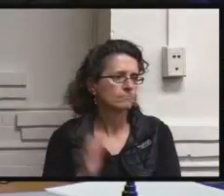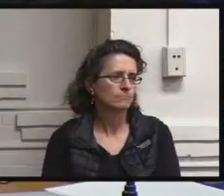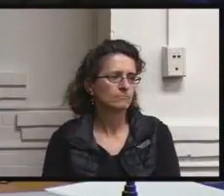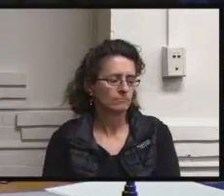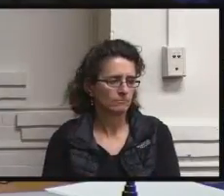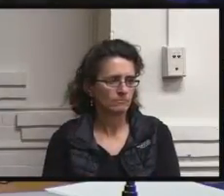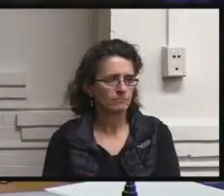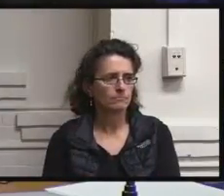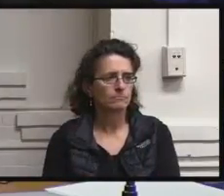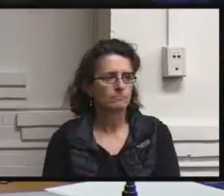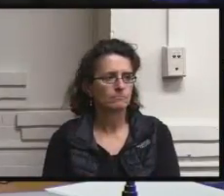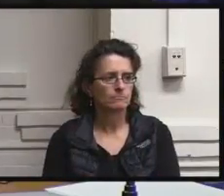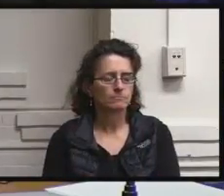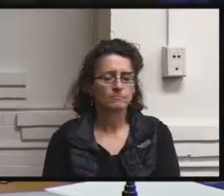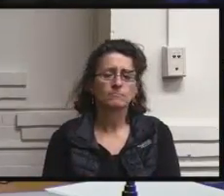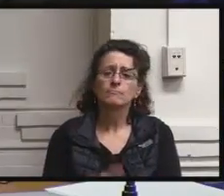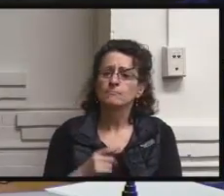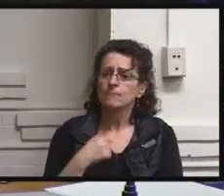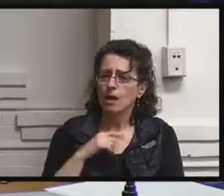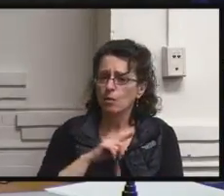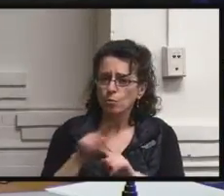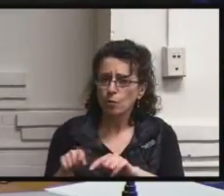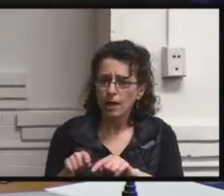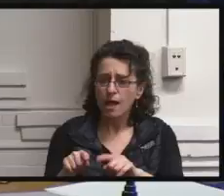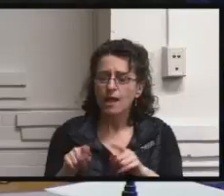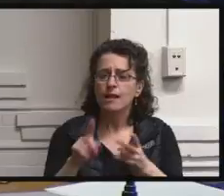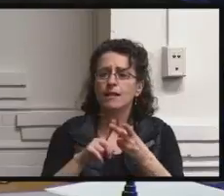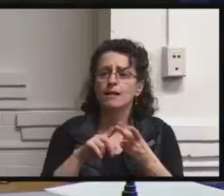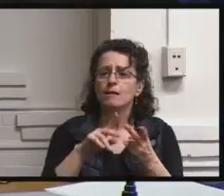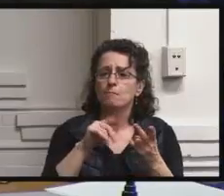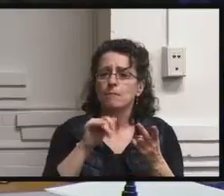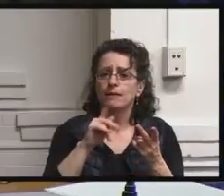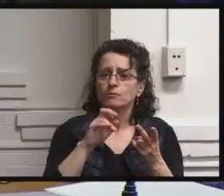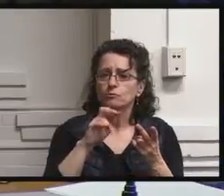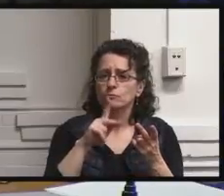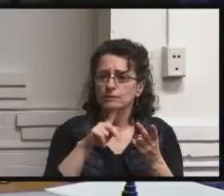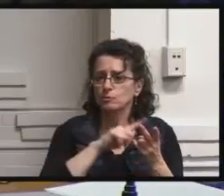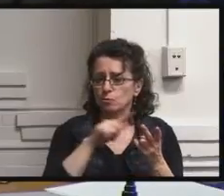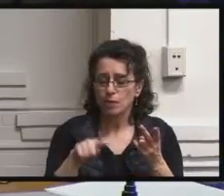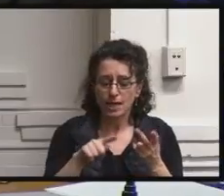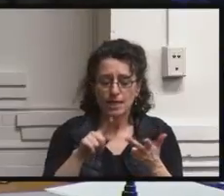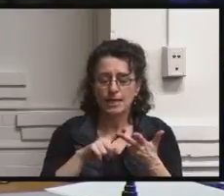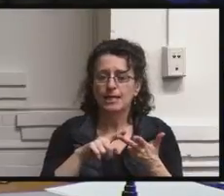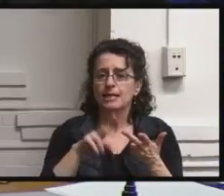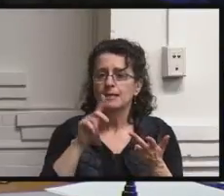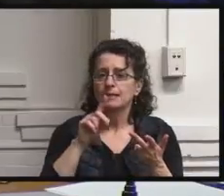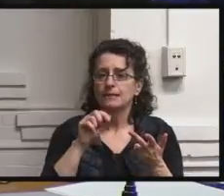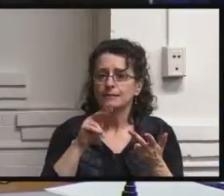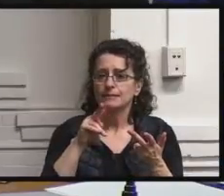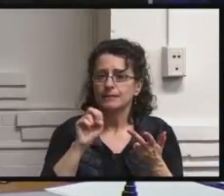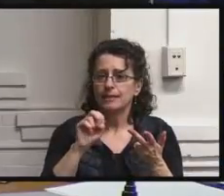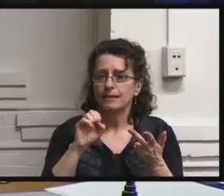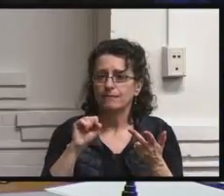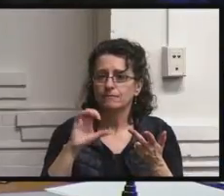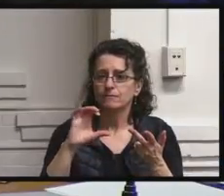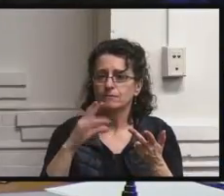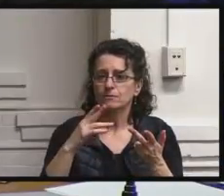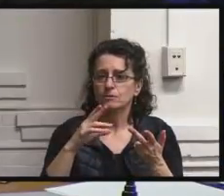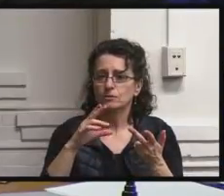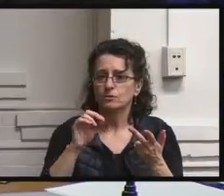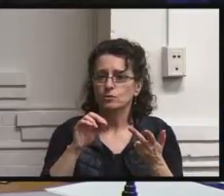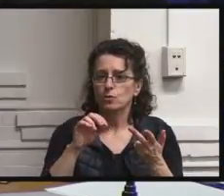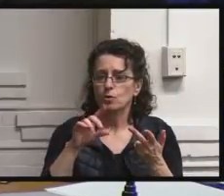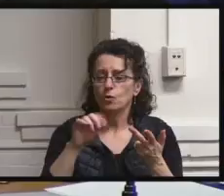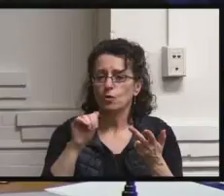Brattleboro's representatives, Patrick was there and I was there, Dave Scholes was officially representing the town on the Board of Supervisors, and John Allen was